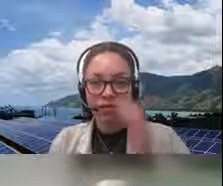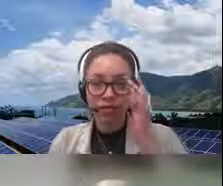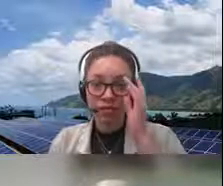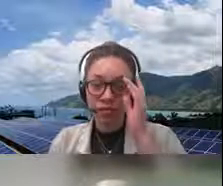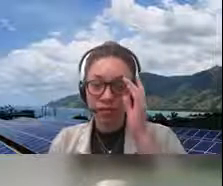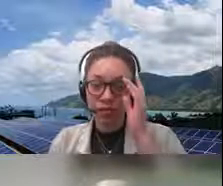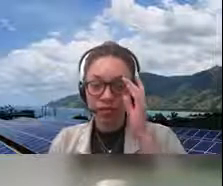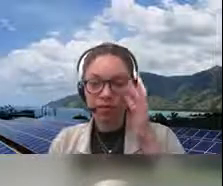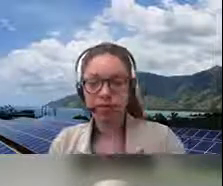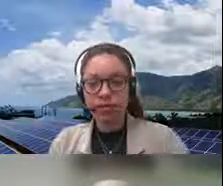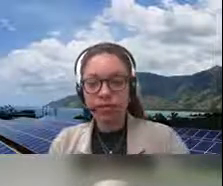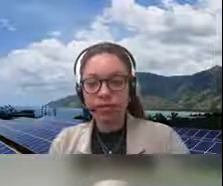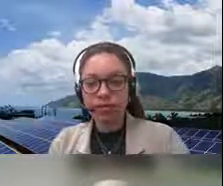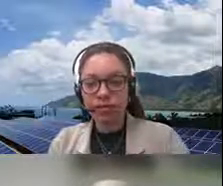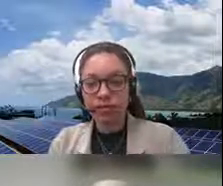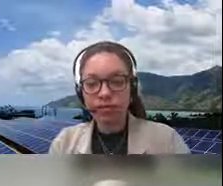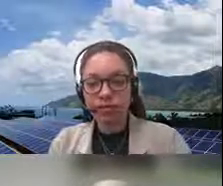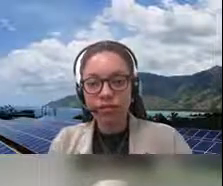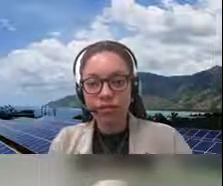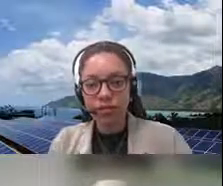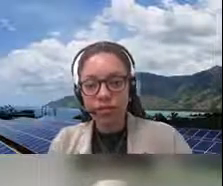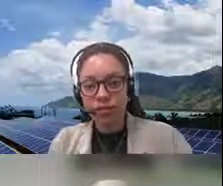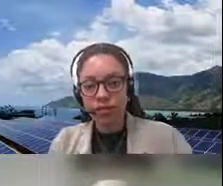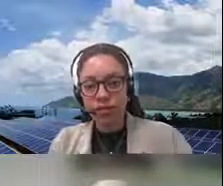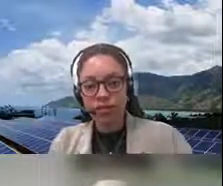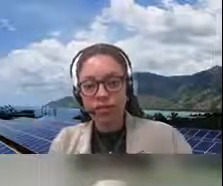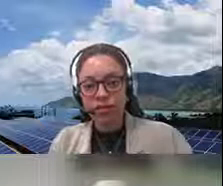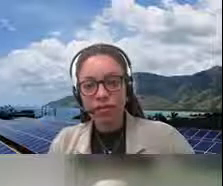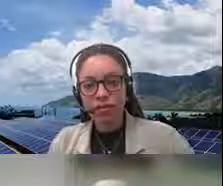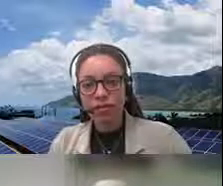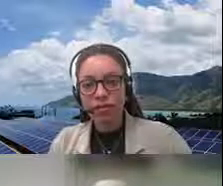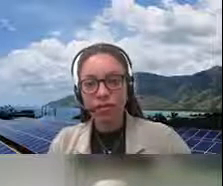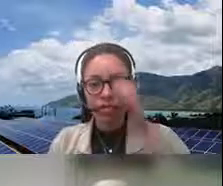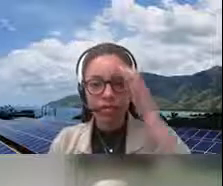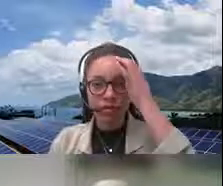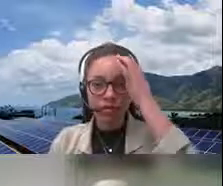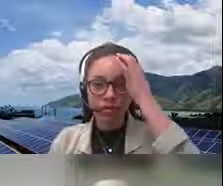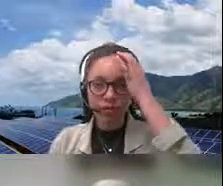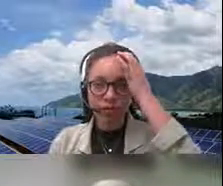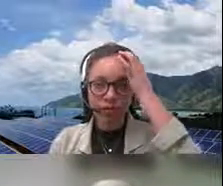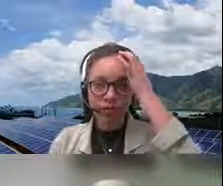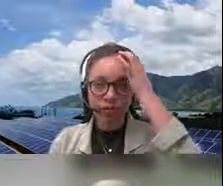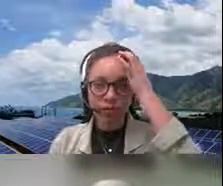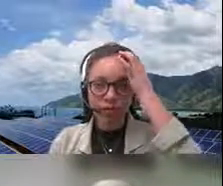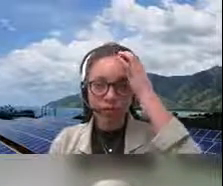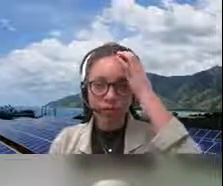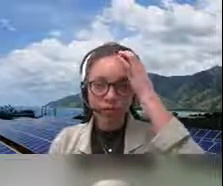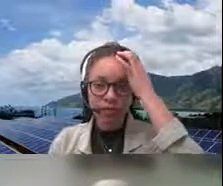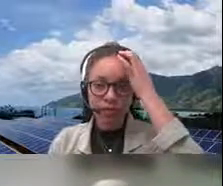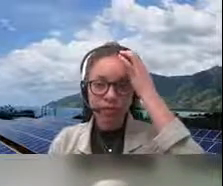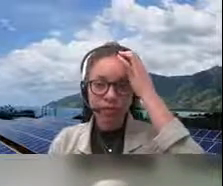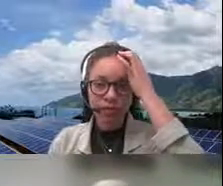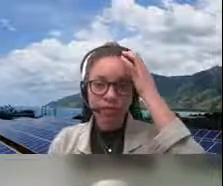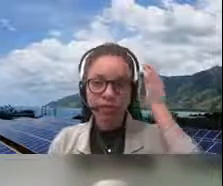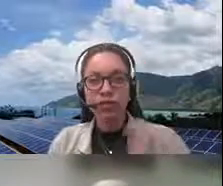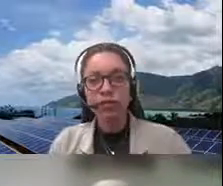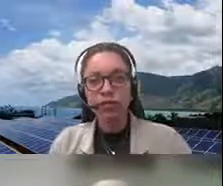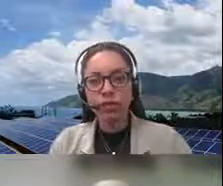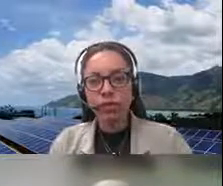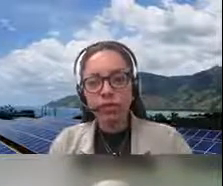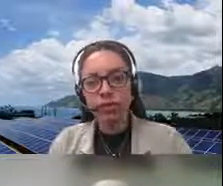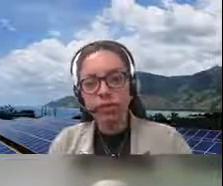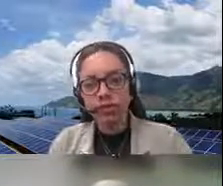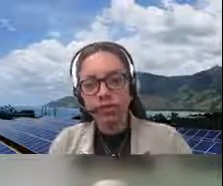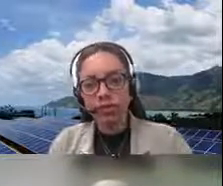sits within. What you will notice, though, is that it's, you know, there's a fairly hefty price tag